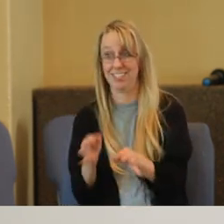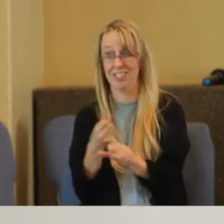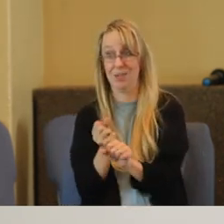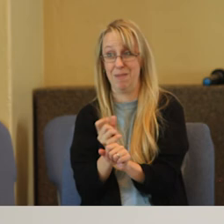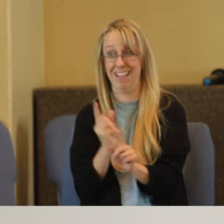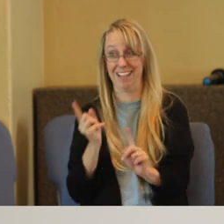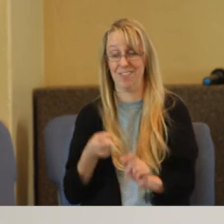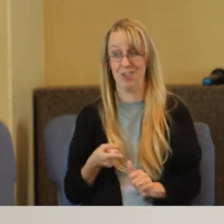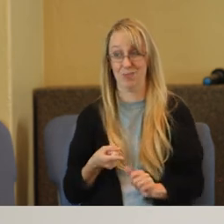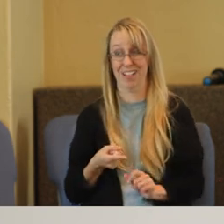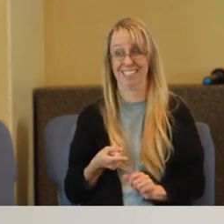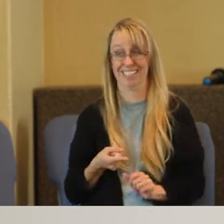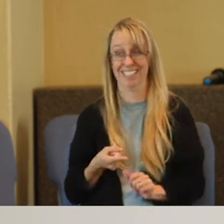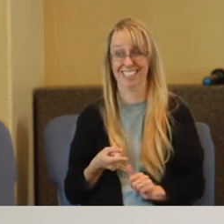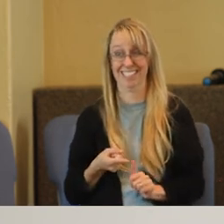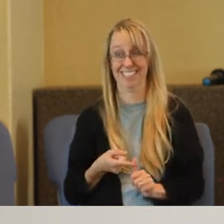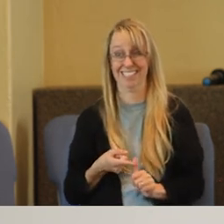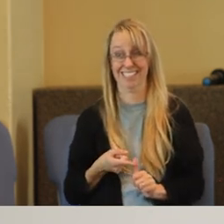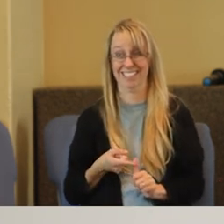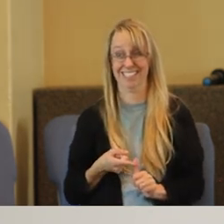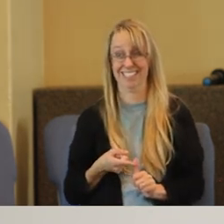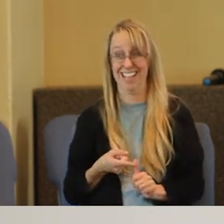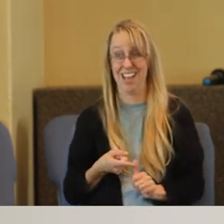first place?